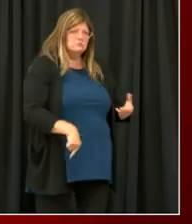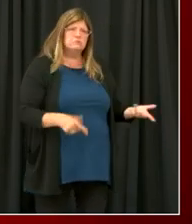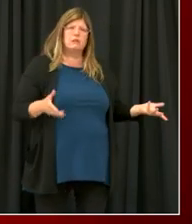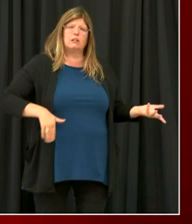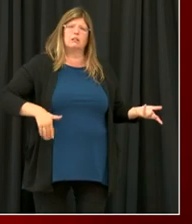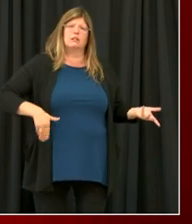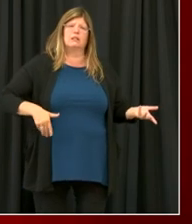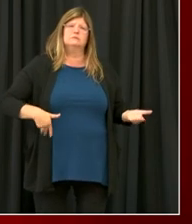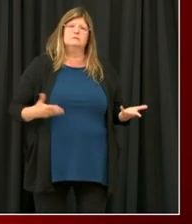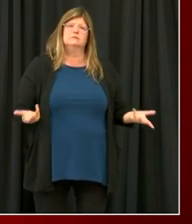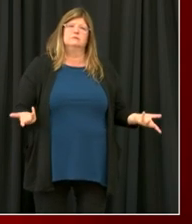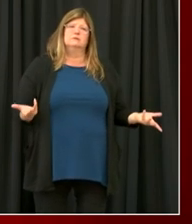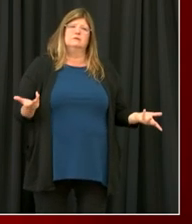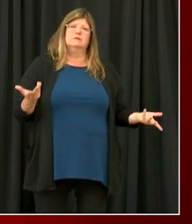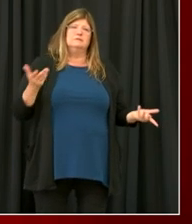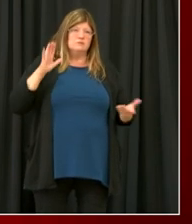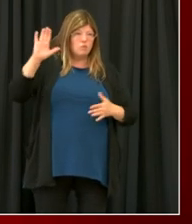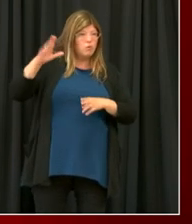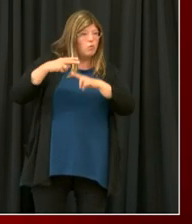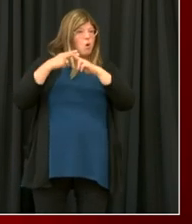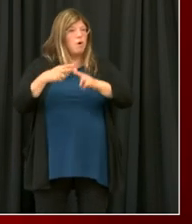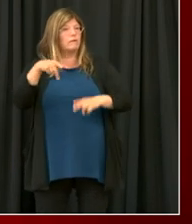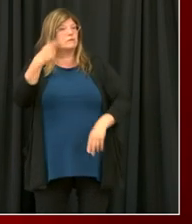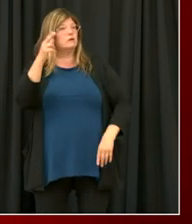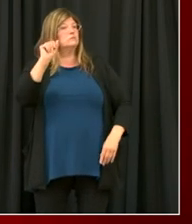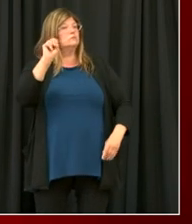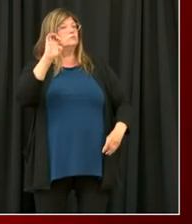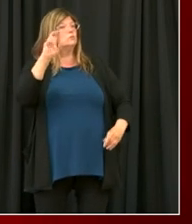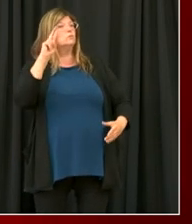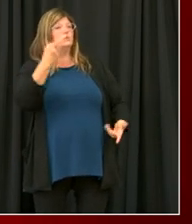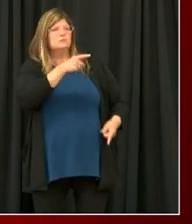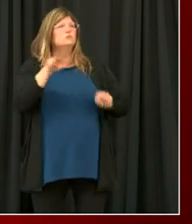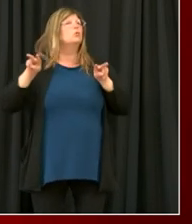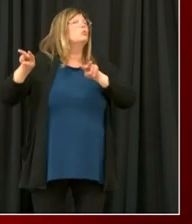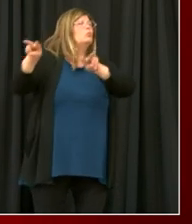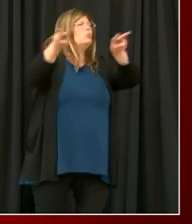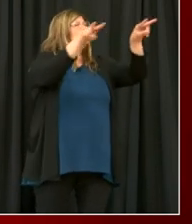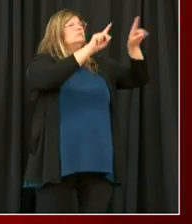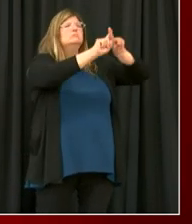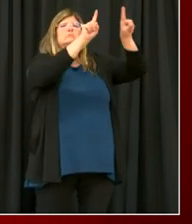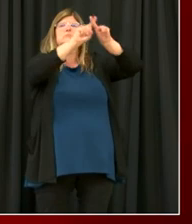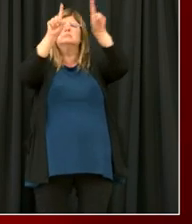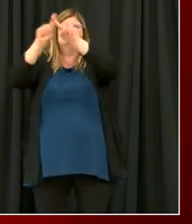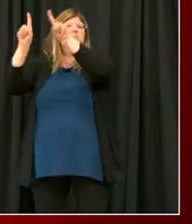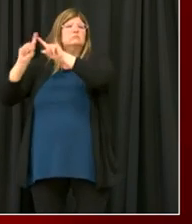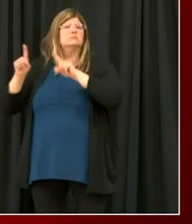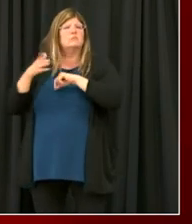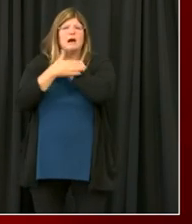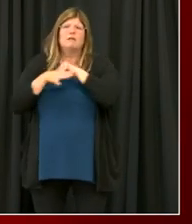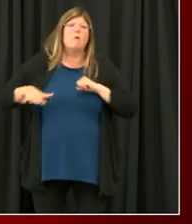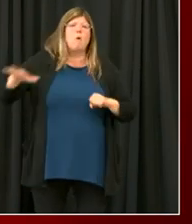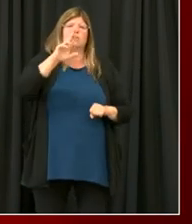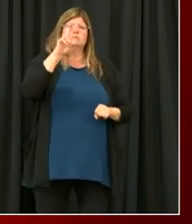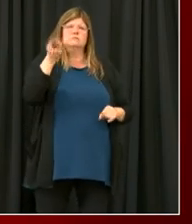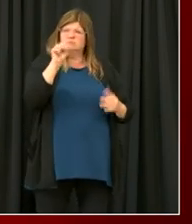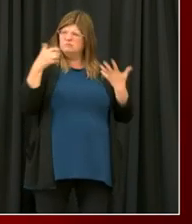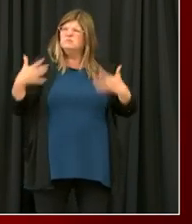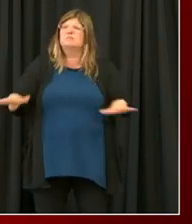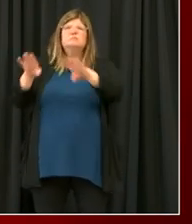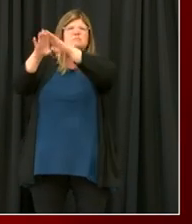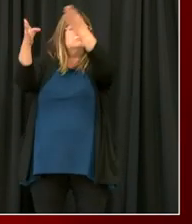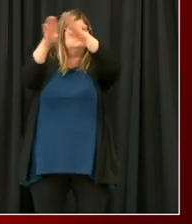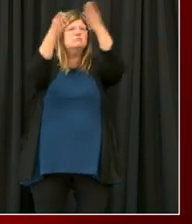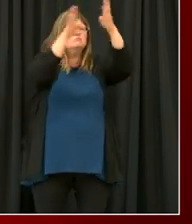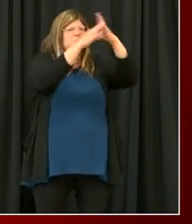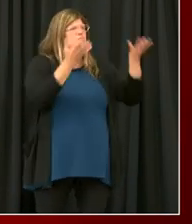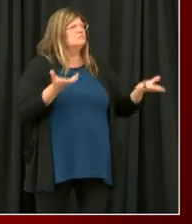phase 2 or what it is. What are your thoughts as you look around the country and you see places that have opened up? Well,